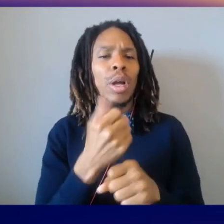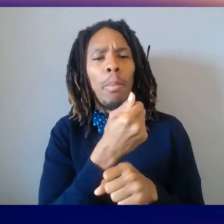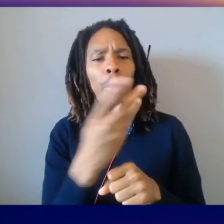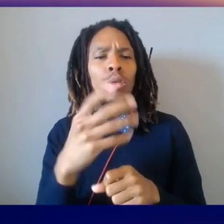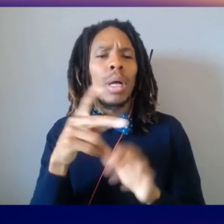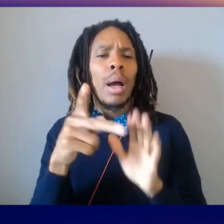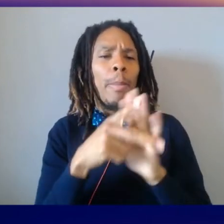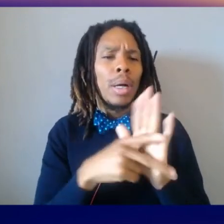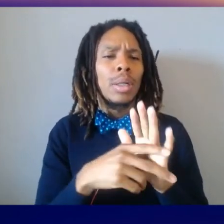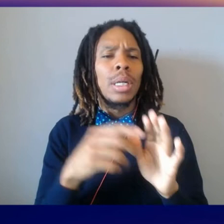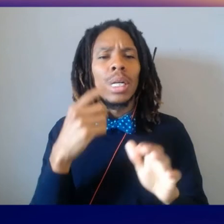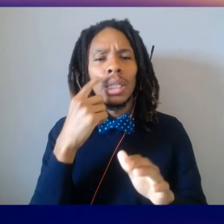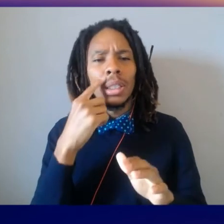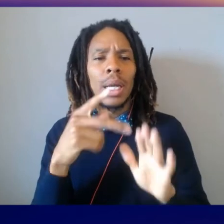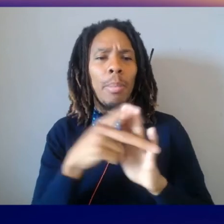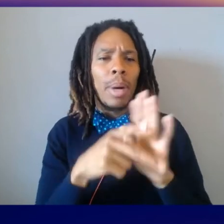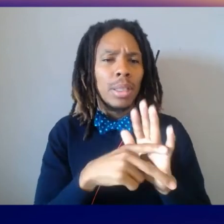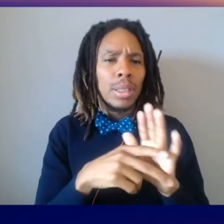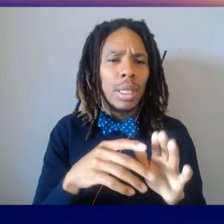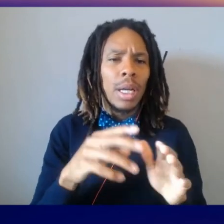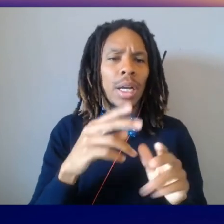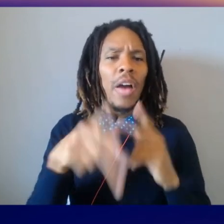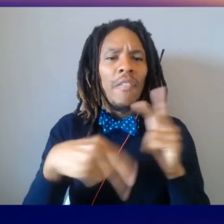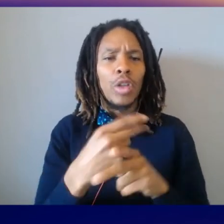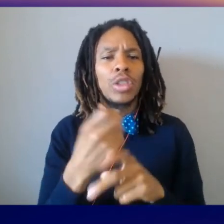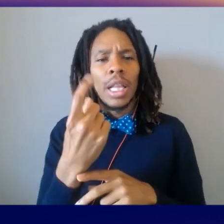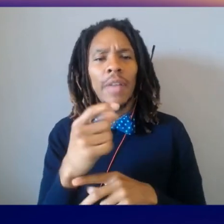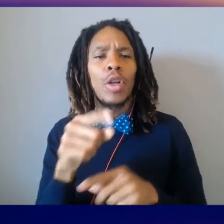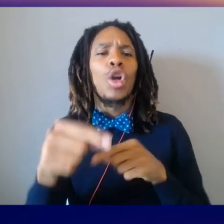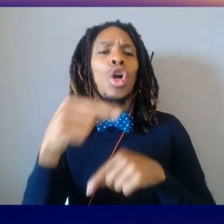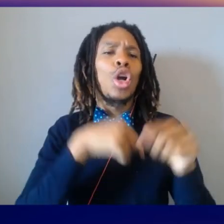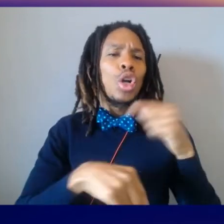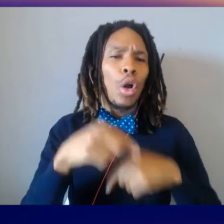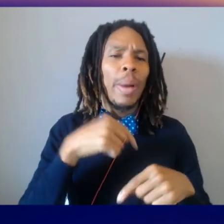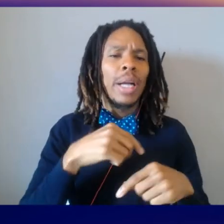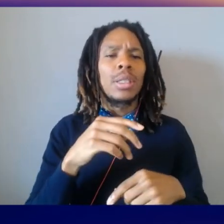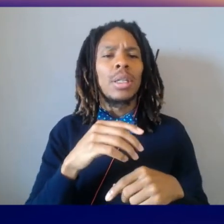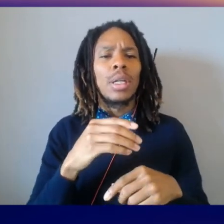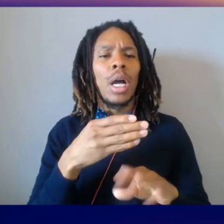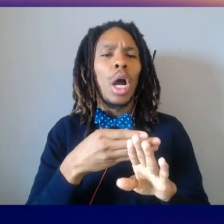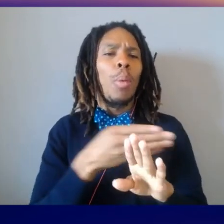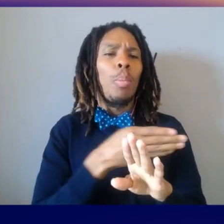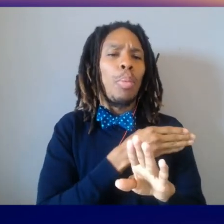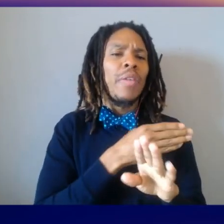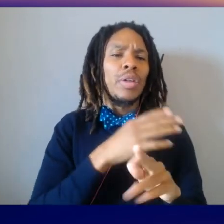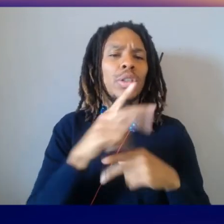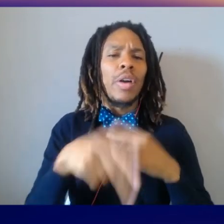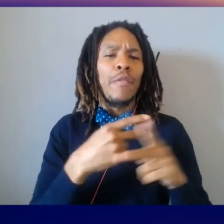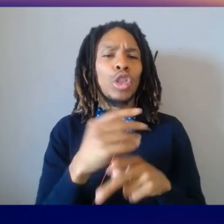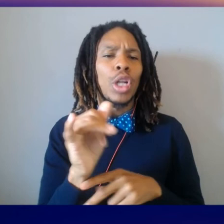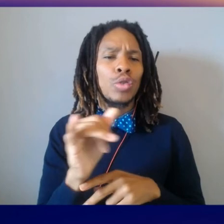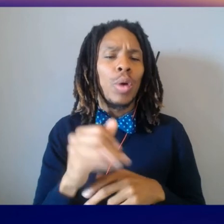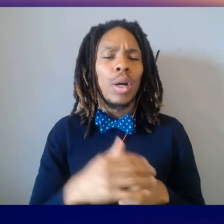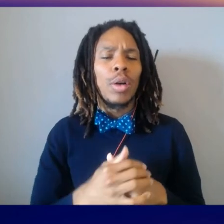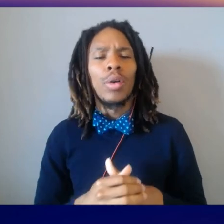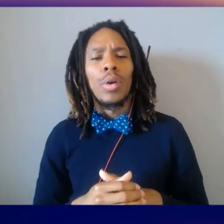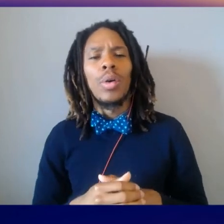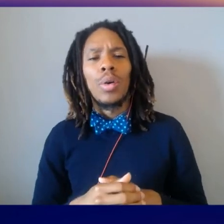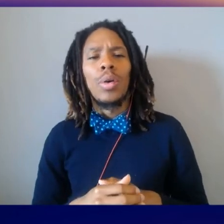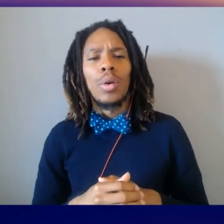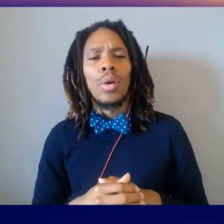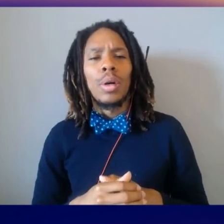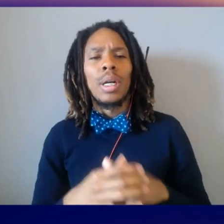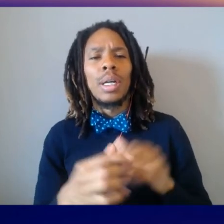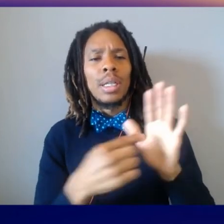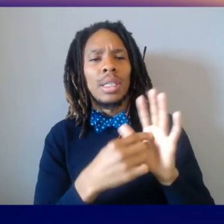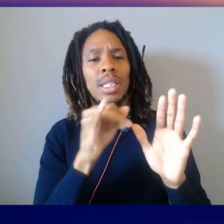see policy version 11, so you can So roll the back, version. go back to a previous Okay. policy version as well. And this is the JSON, right?